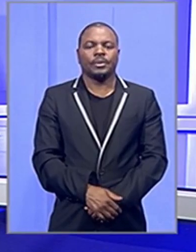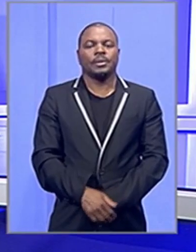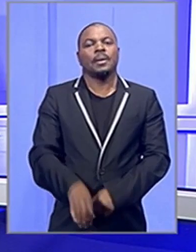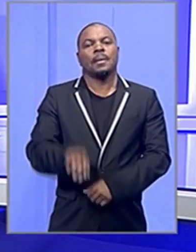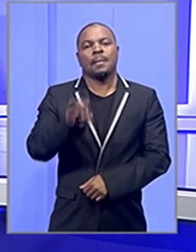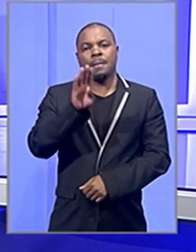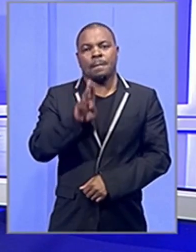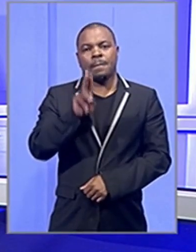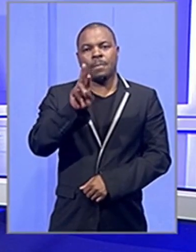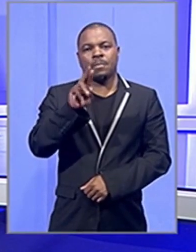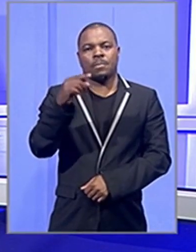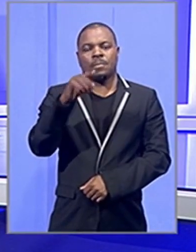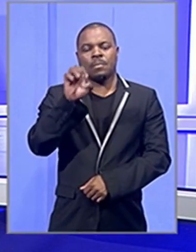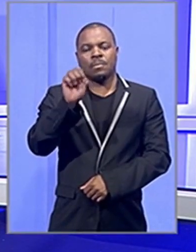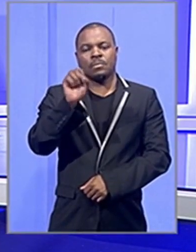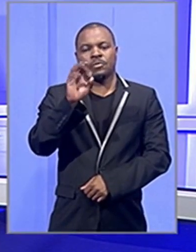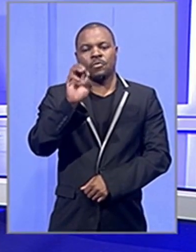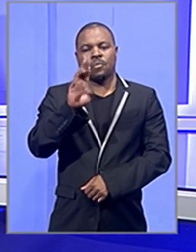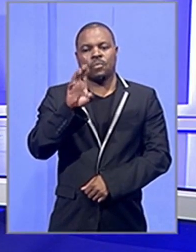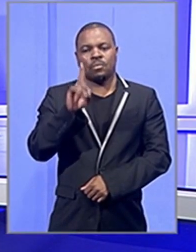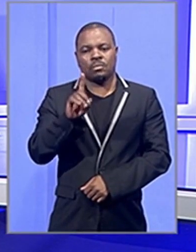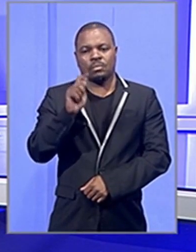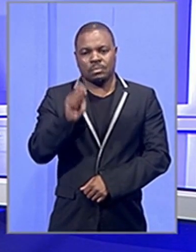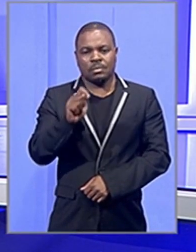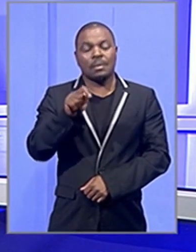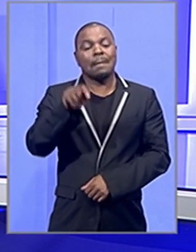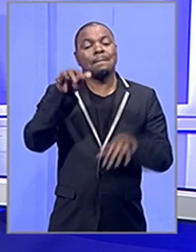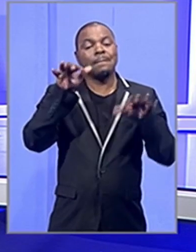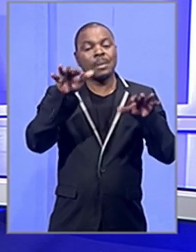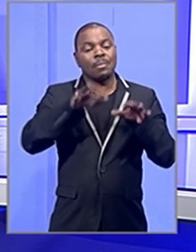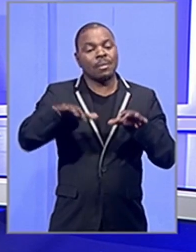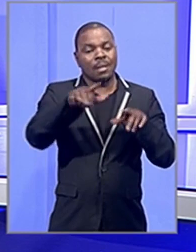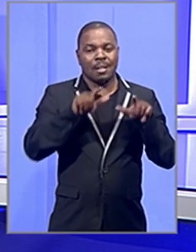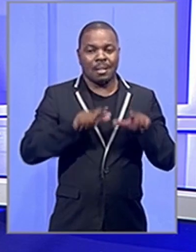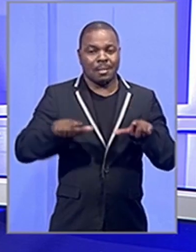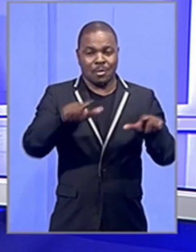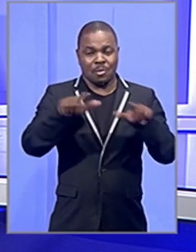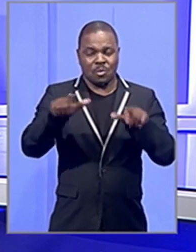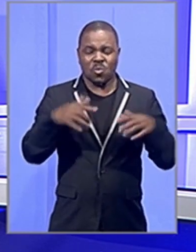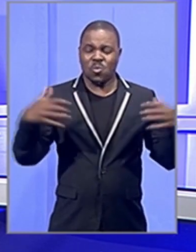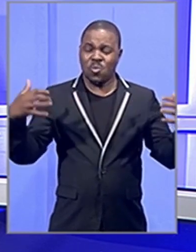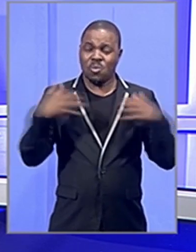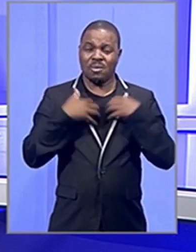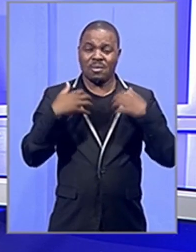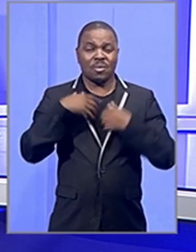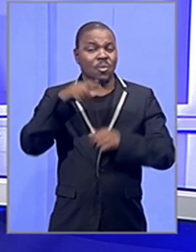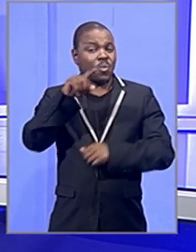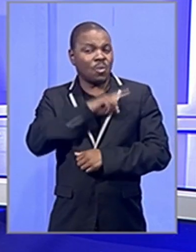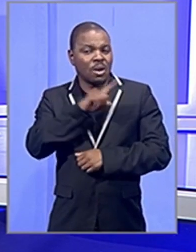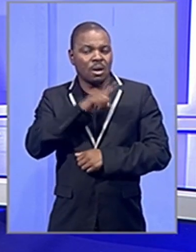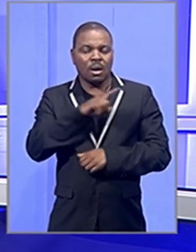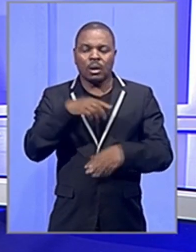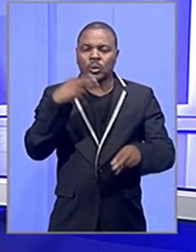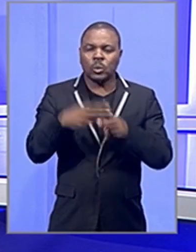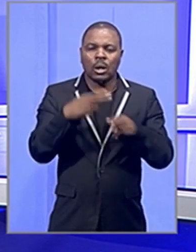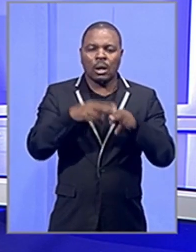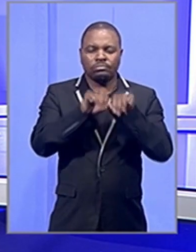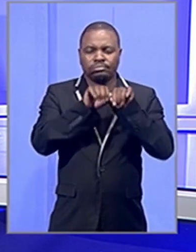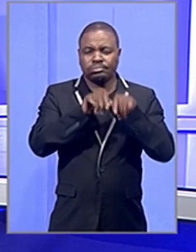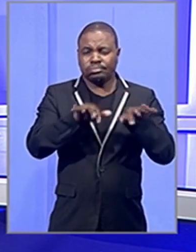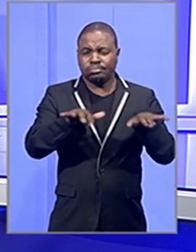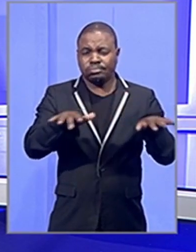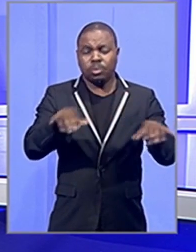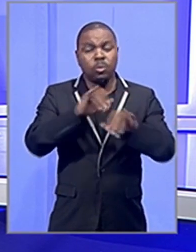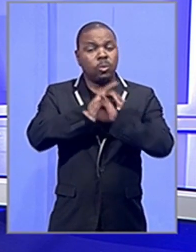Badudi le ba dikgwebo ka Burgersfort Limpopo ba tshwenyegile ka Kelelatshila yeo e tshologago. Mathata ao a baka monkgo wo o